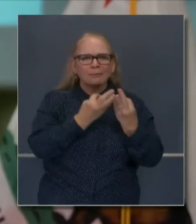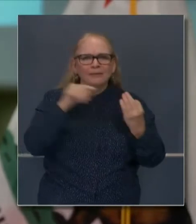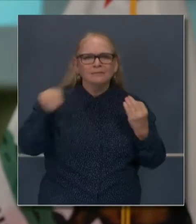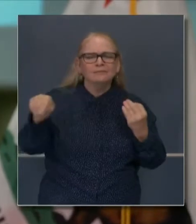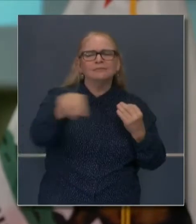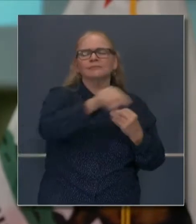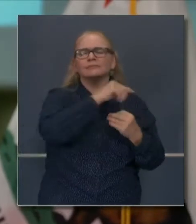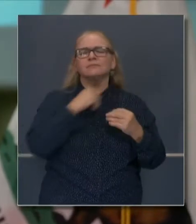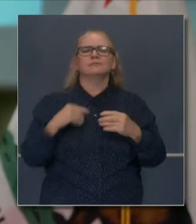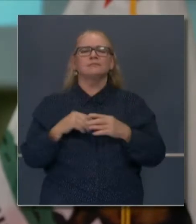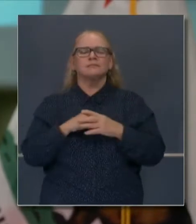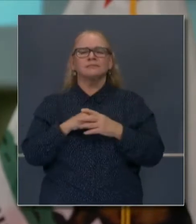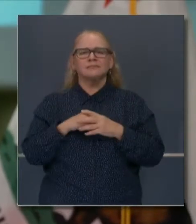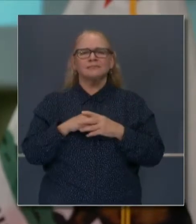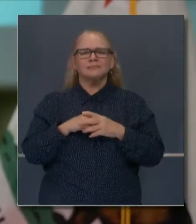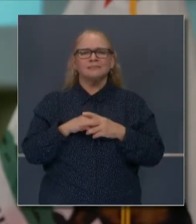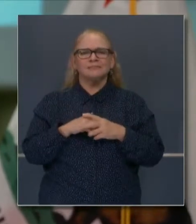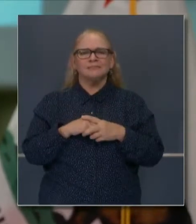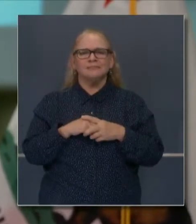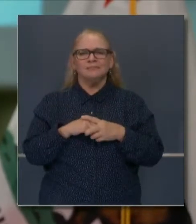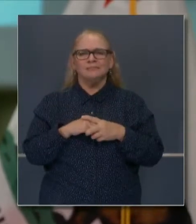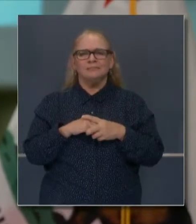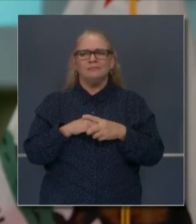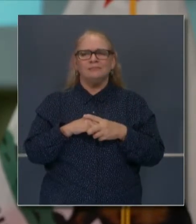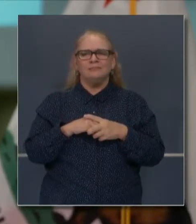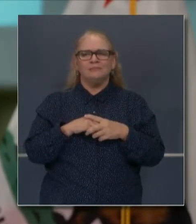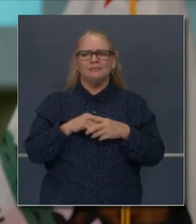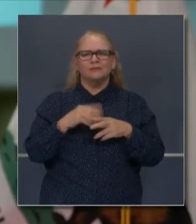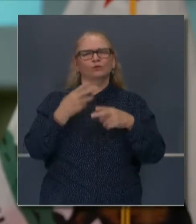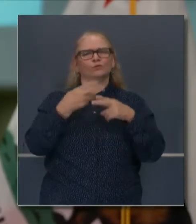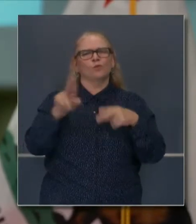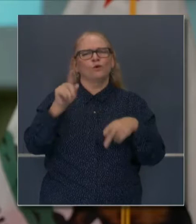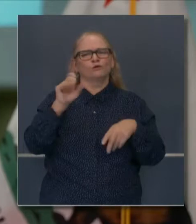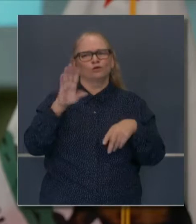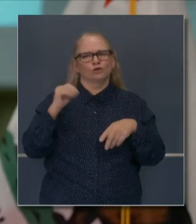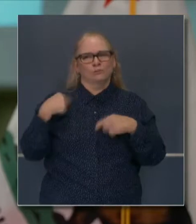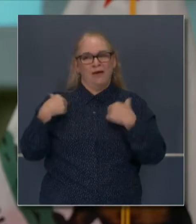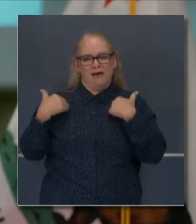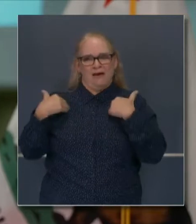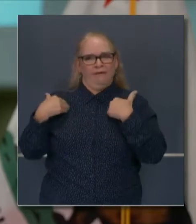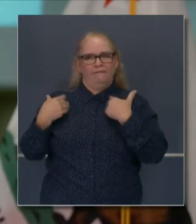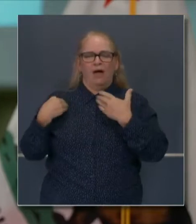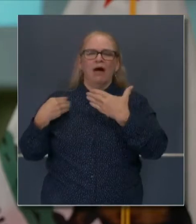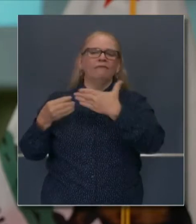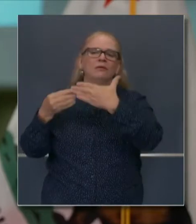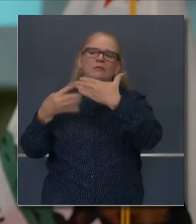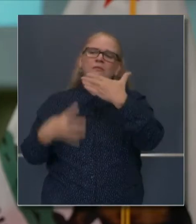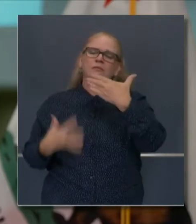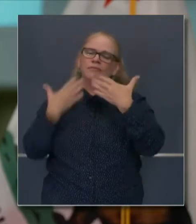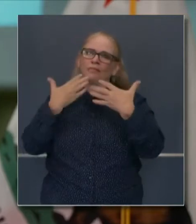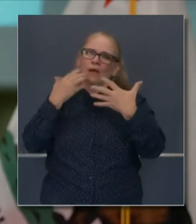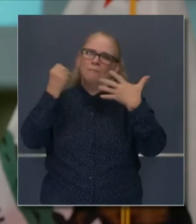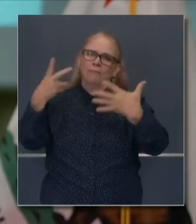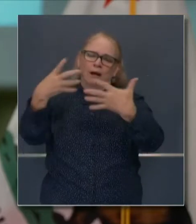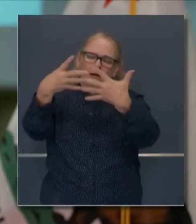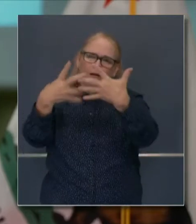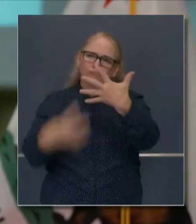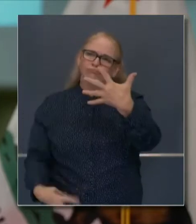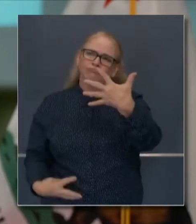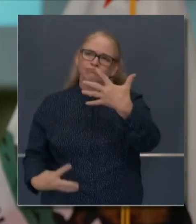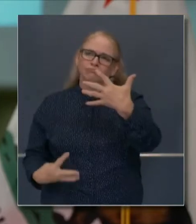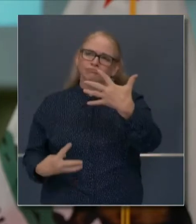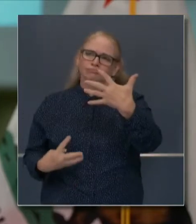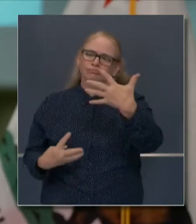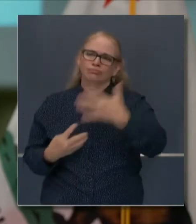In the short time I have, there are far too many people to thank for the road that has led me to this place,